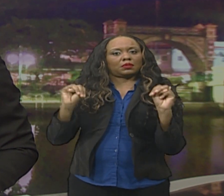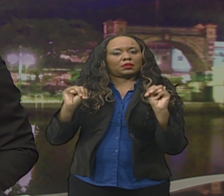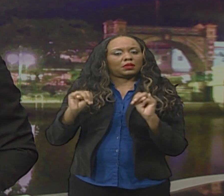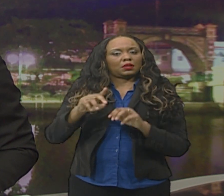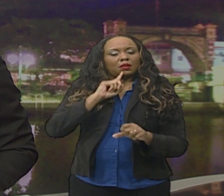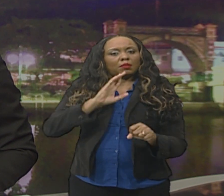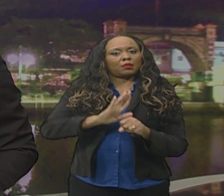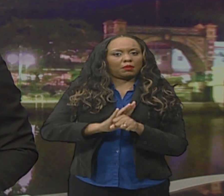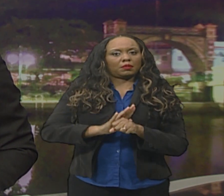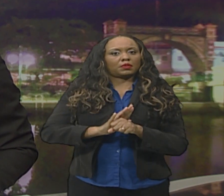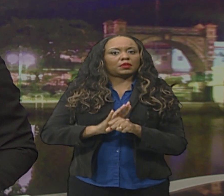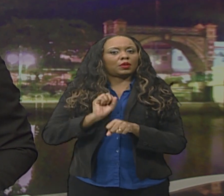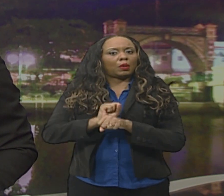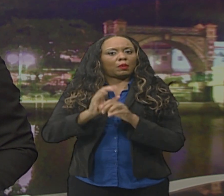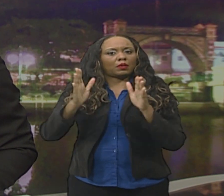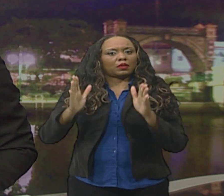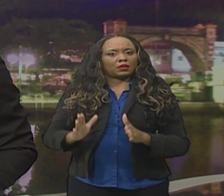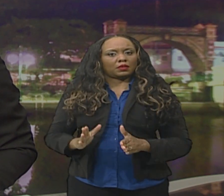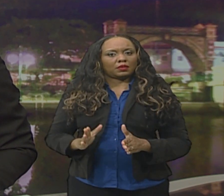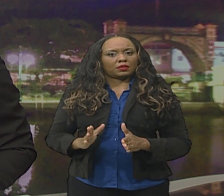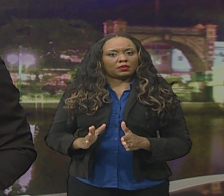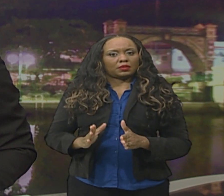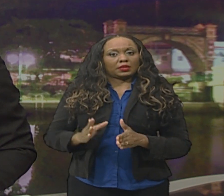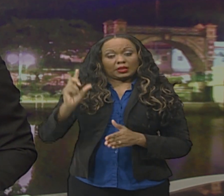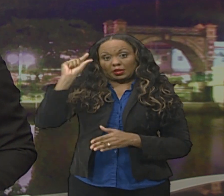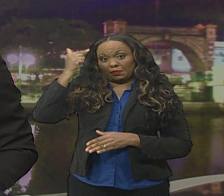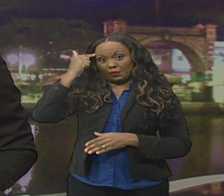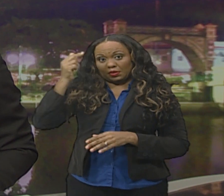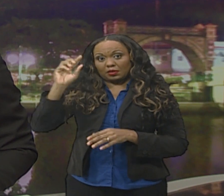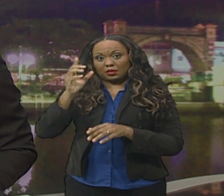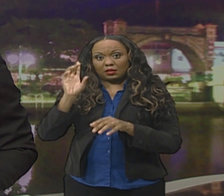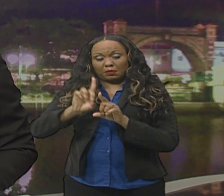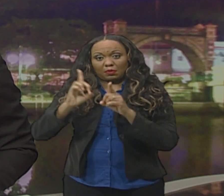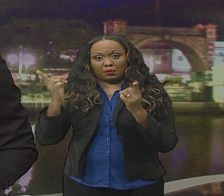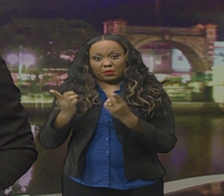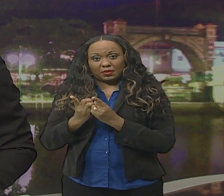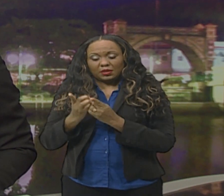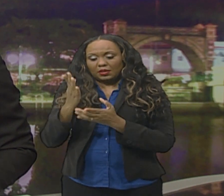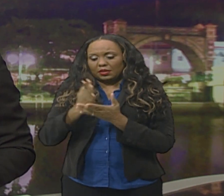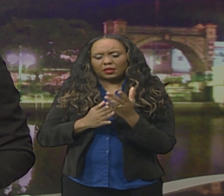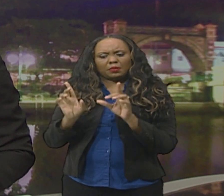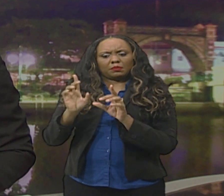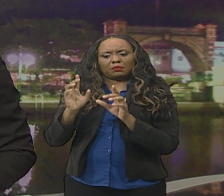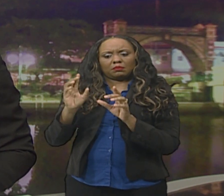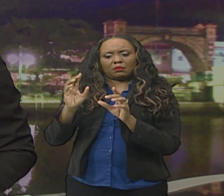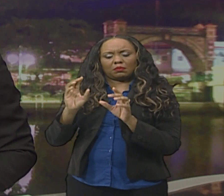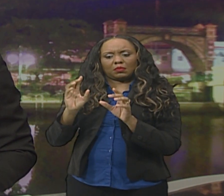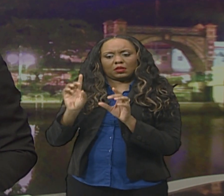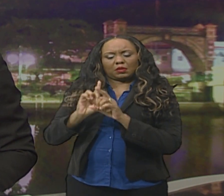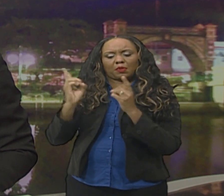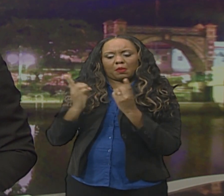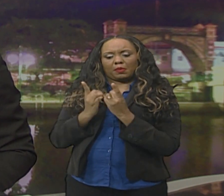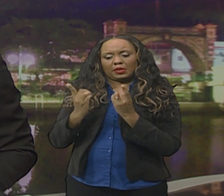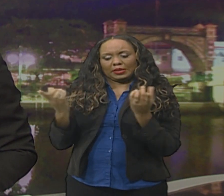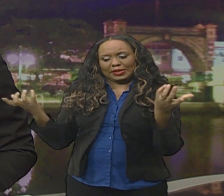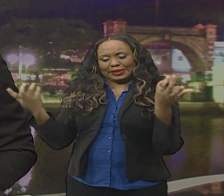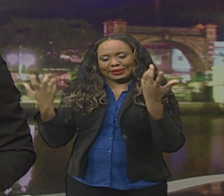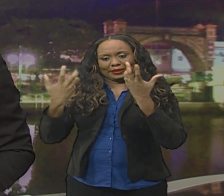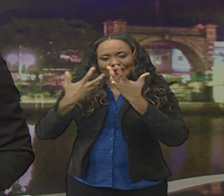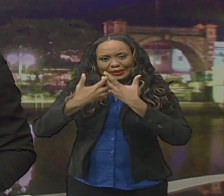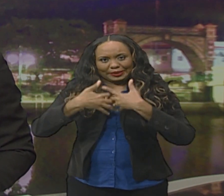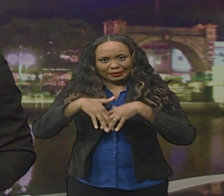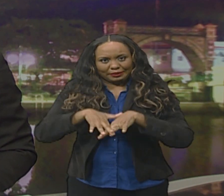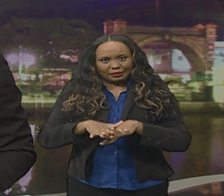has assured civil servants whose departments are being merged that no jobs will be lost as a result of the formation of the new Border Control